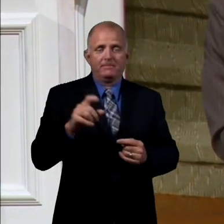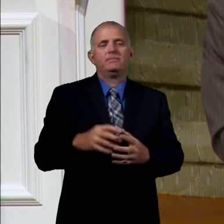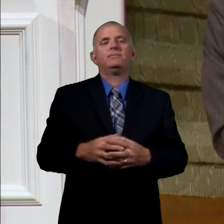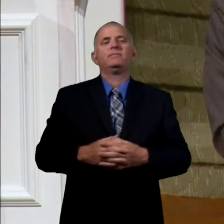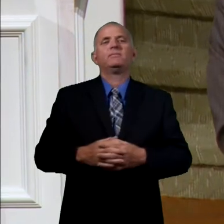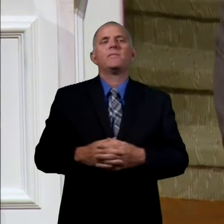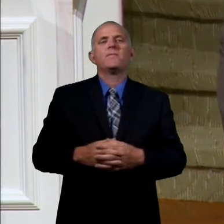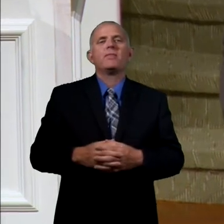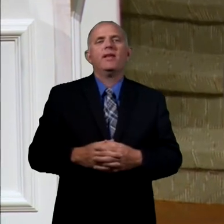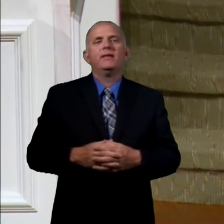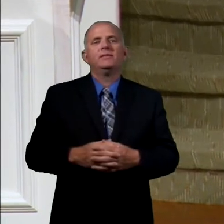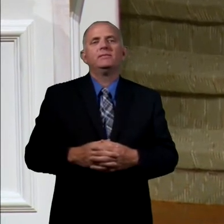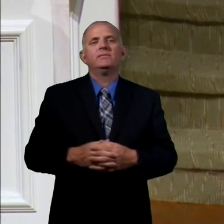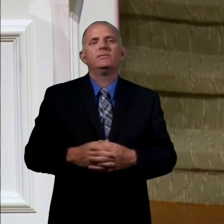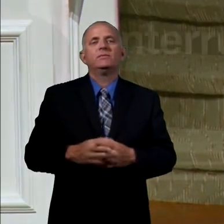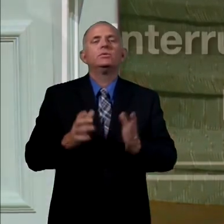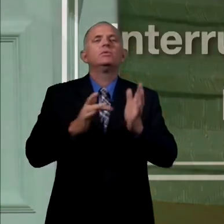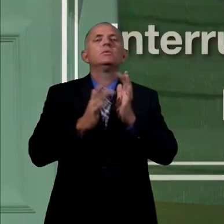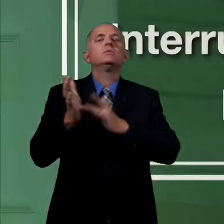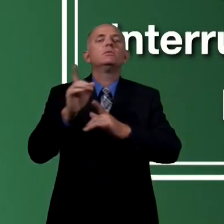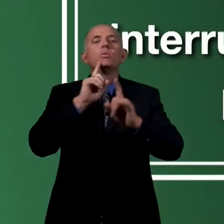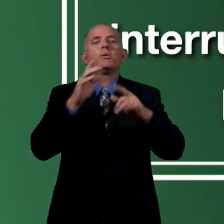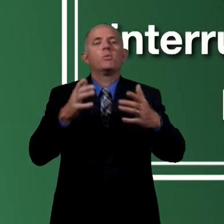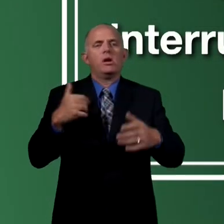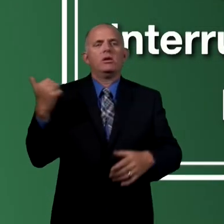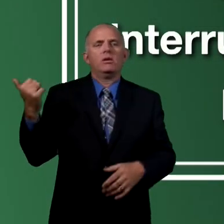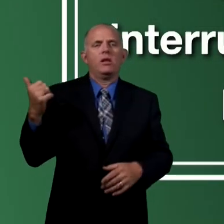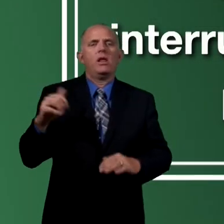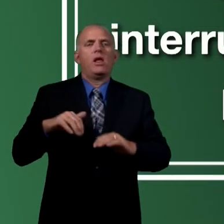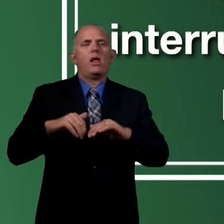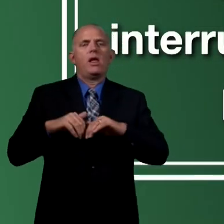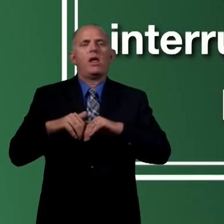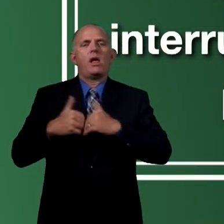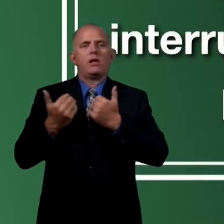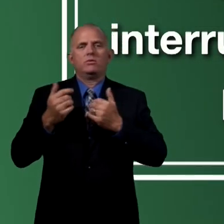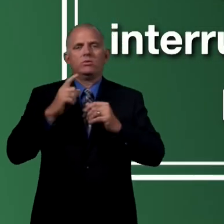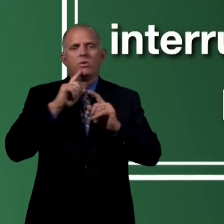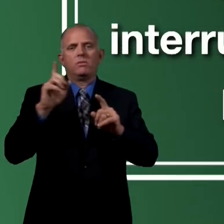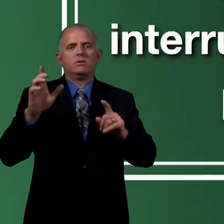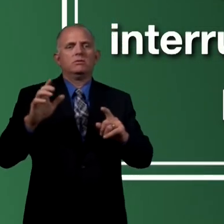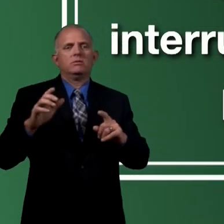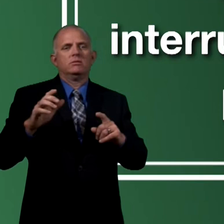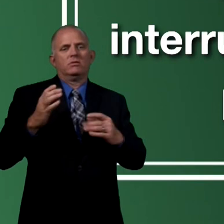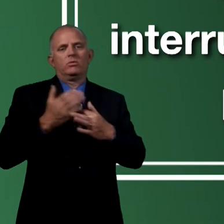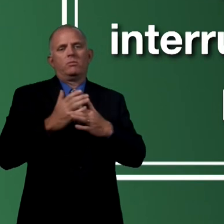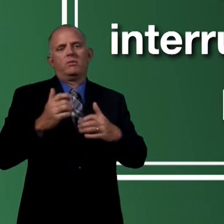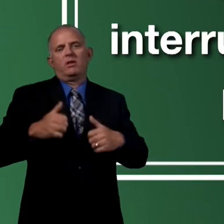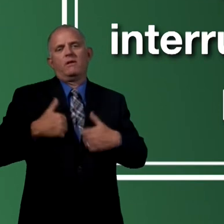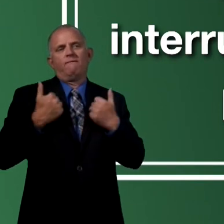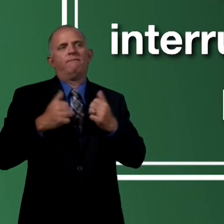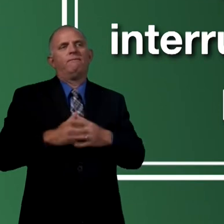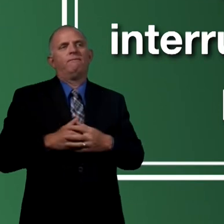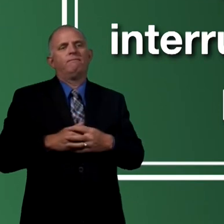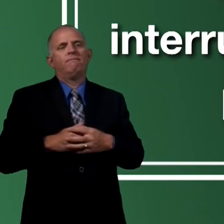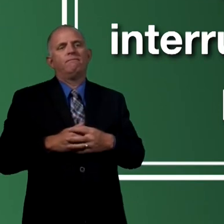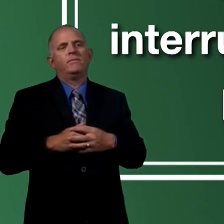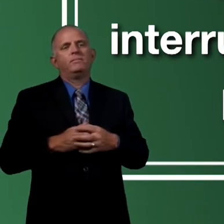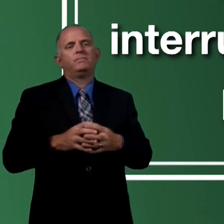How did Jesus respond to the interruptions of life? Because sometimes I'm not good at